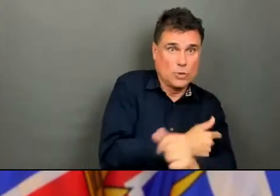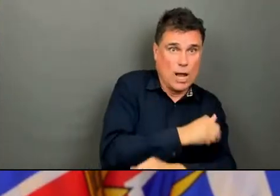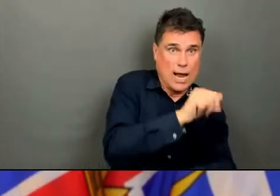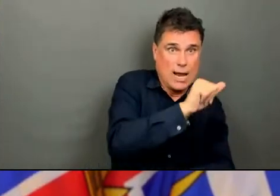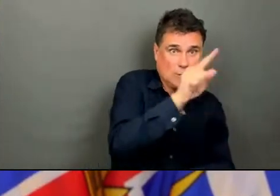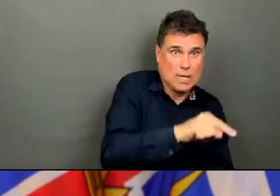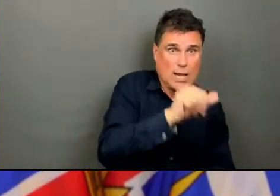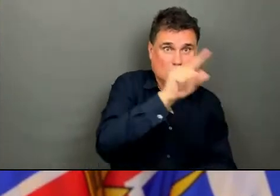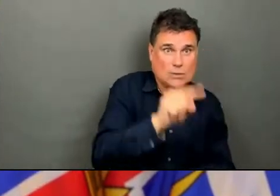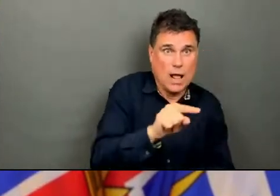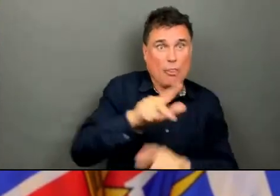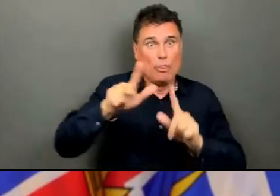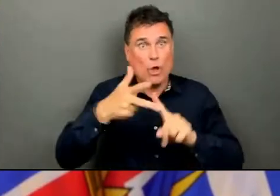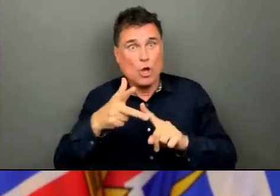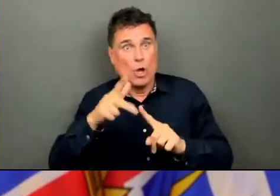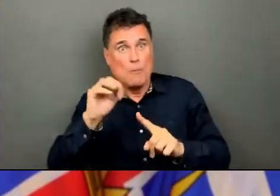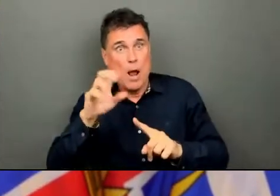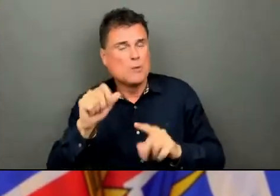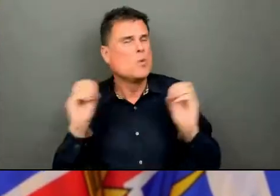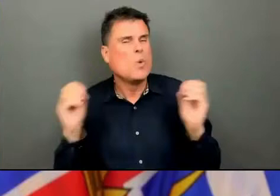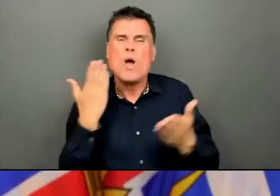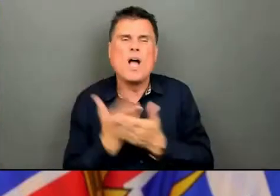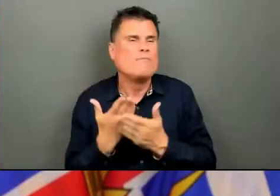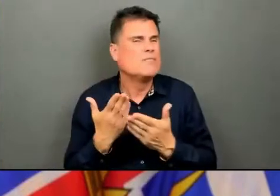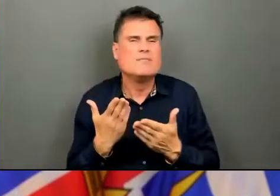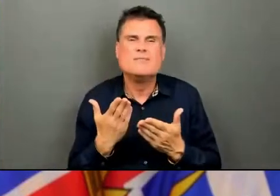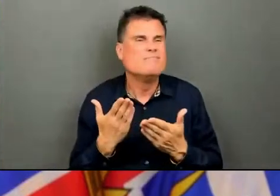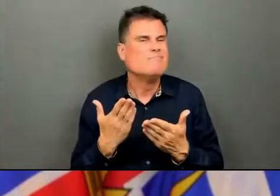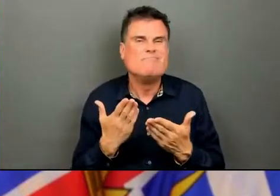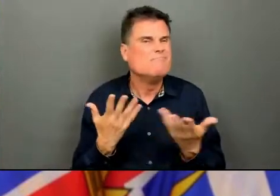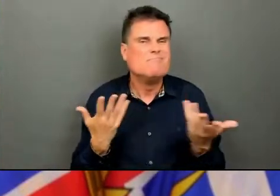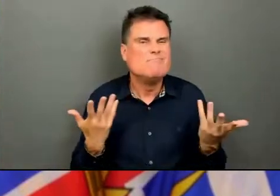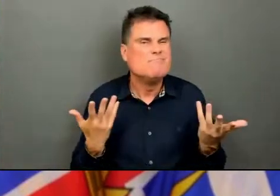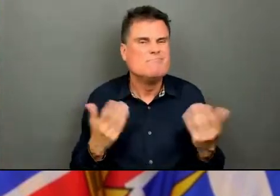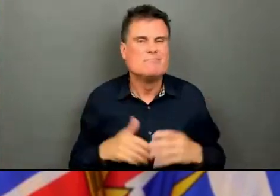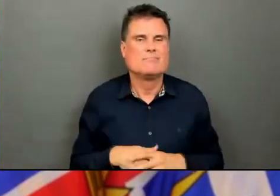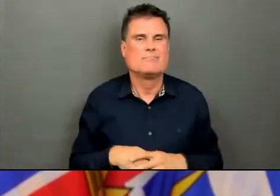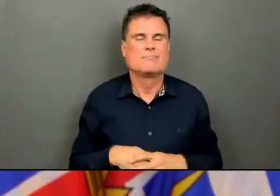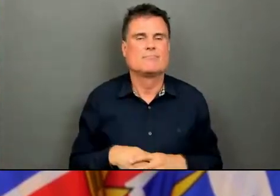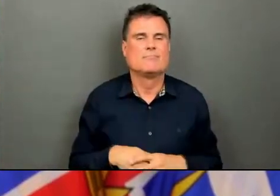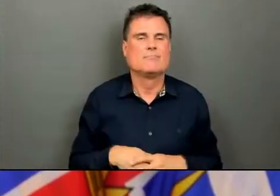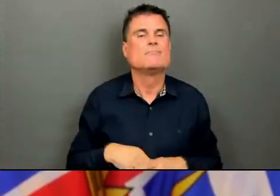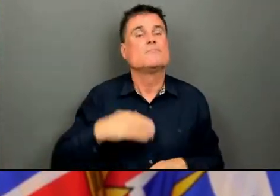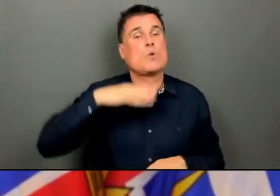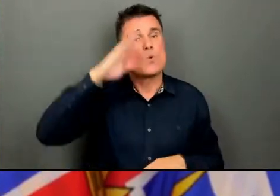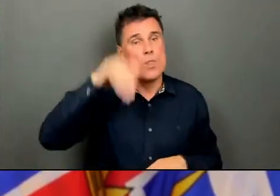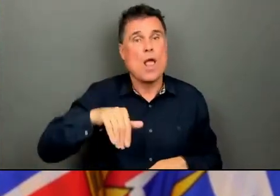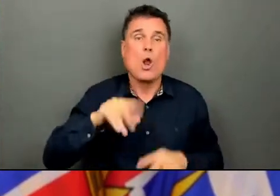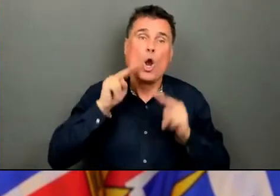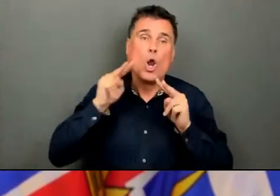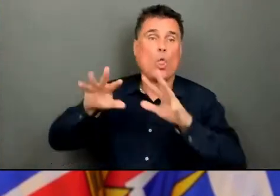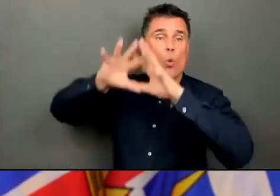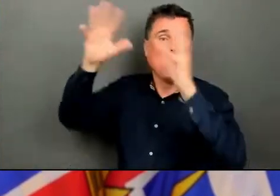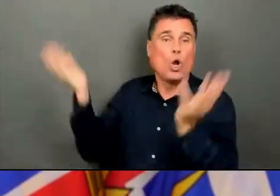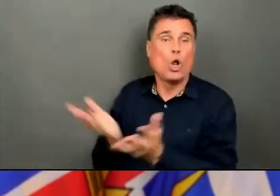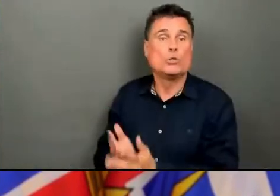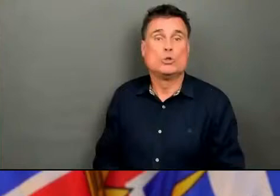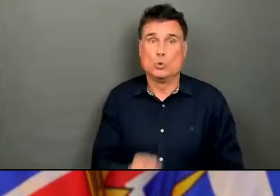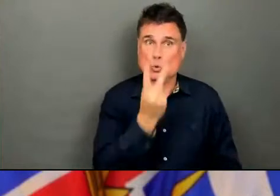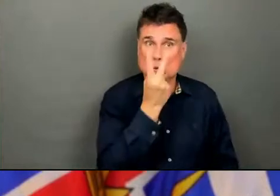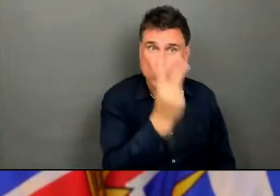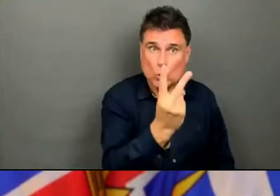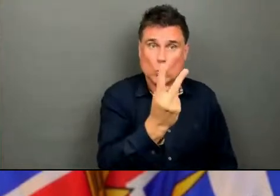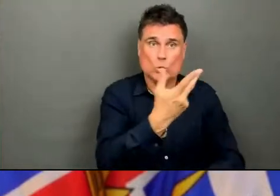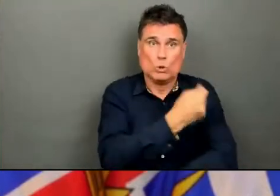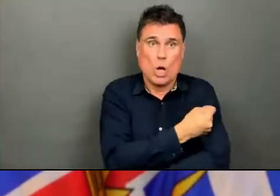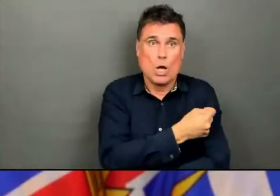from real-world experience, so that's the vaccine effectiveness, that shows that two doses of AstraZeneca in the UK,